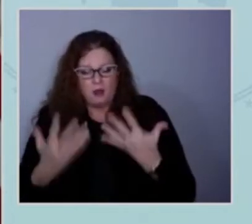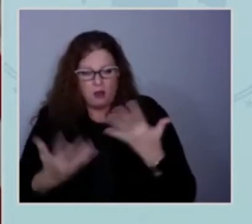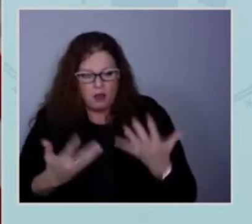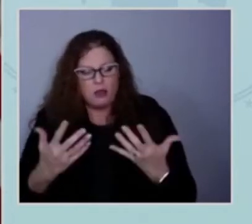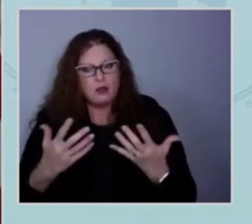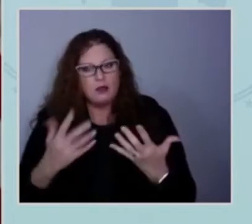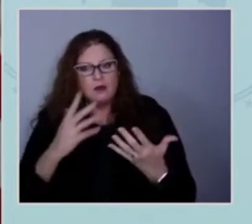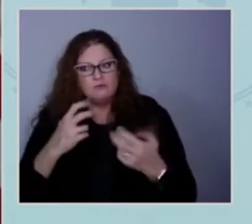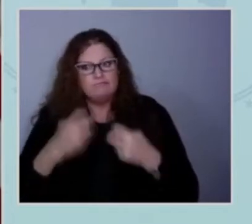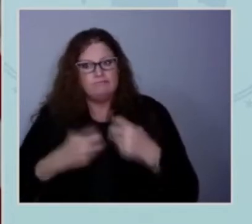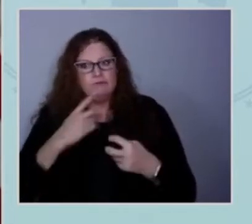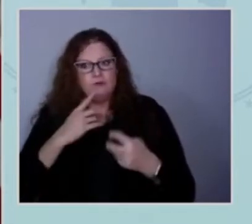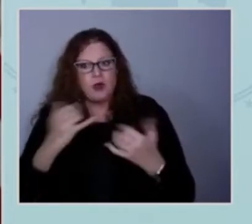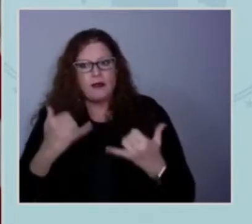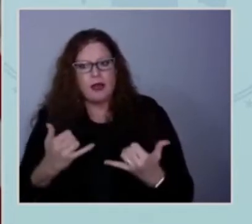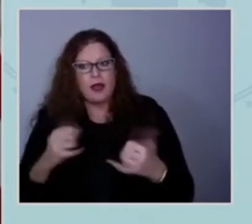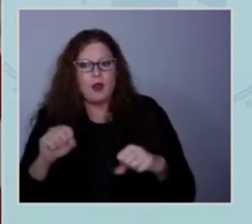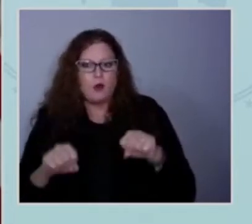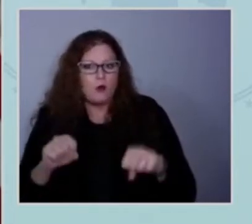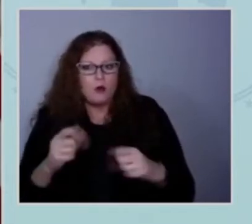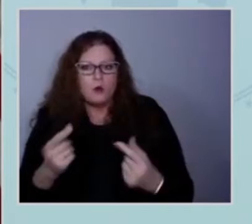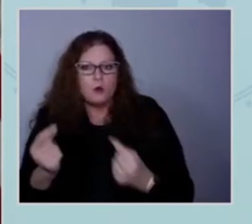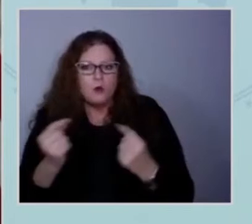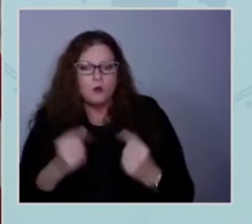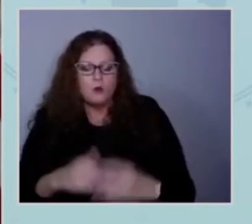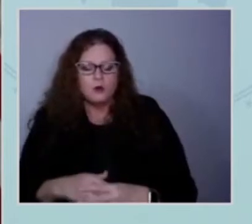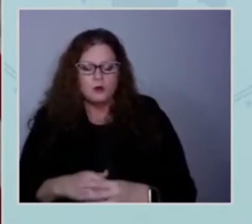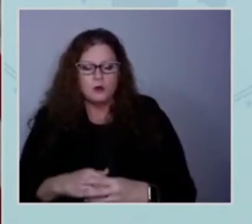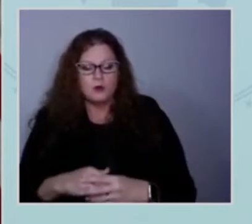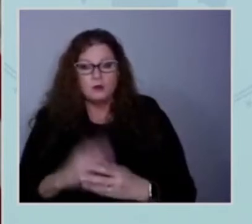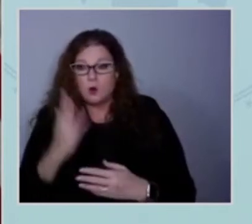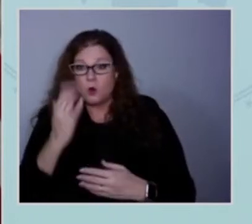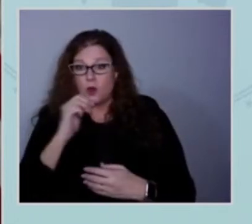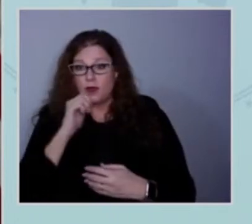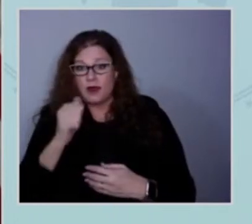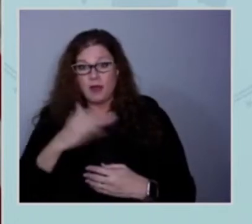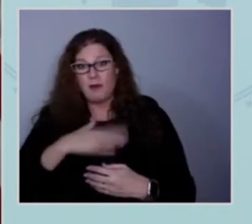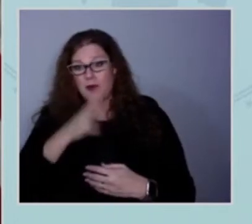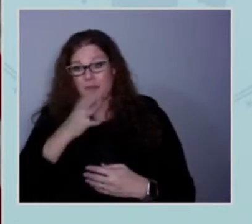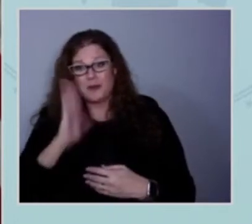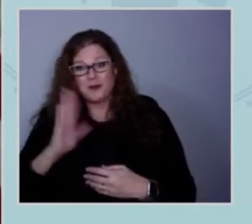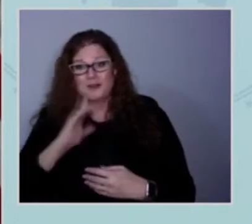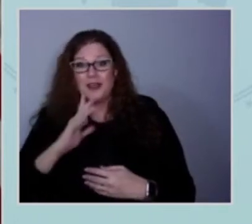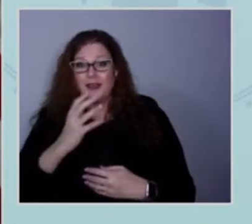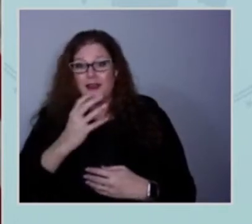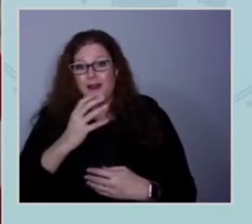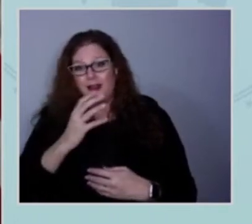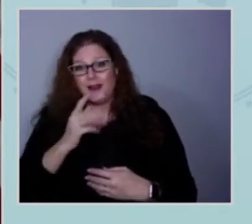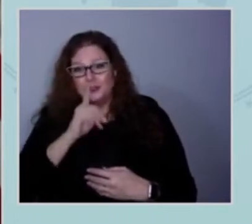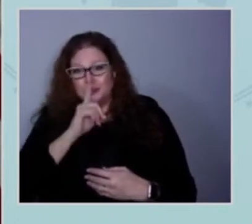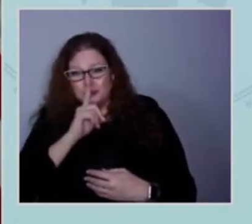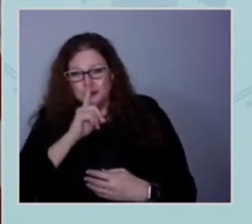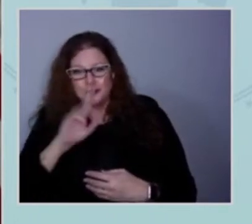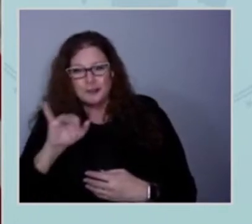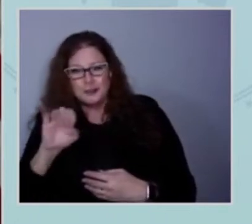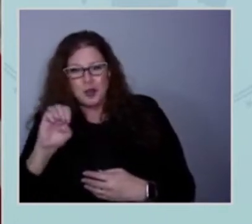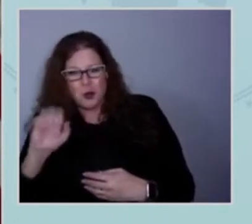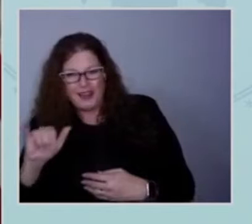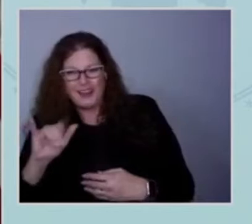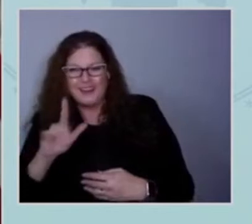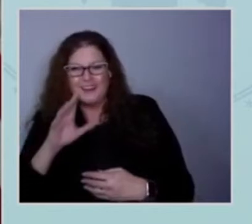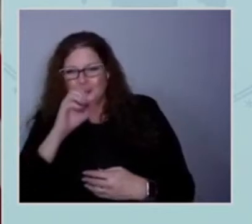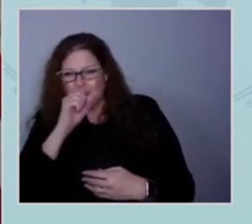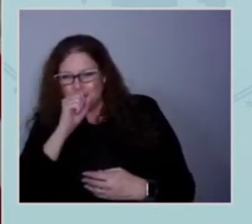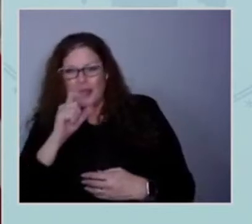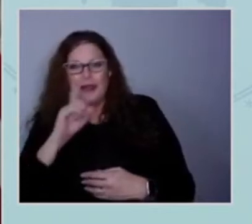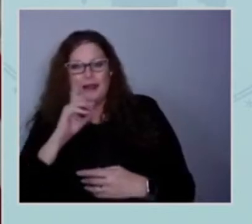whole lives, and find themselves in a real dilemma right now. And so with that, why don't I, as my